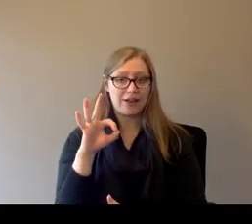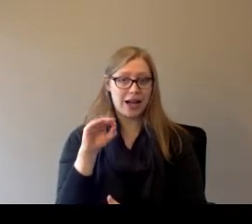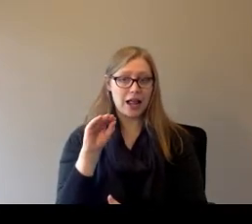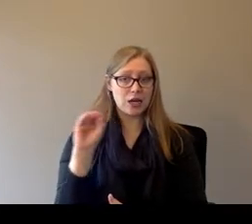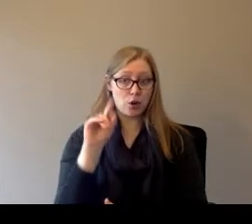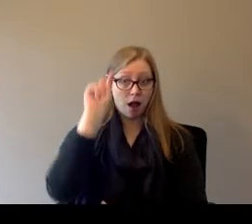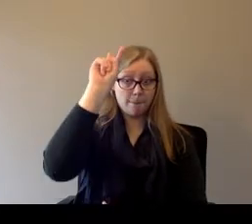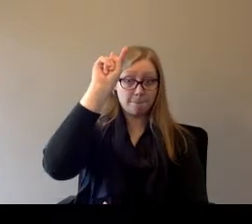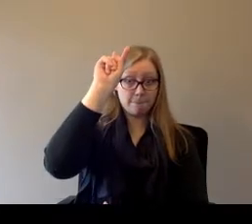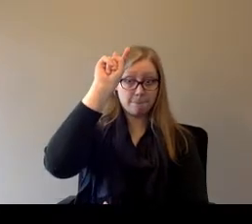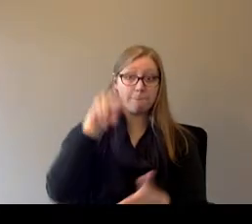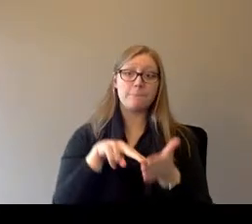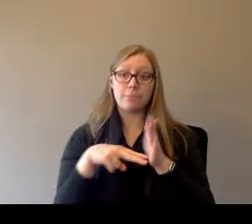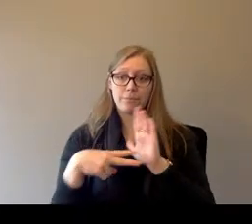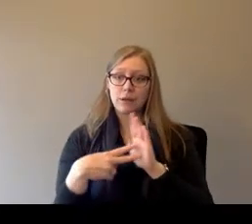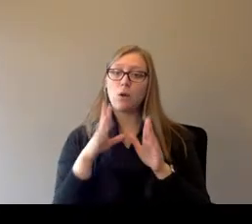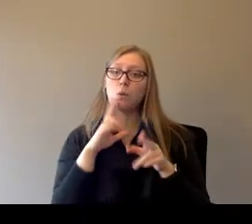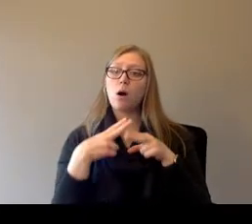call this a right